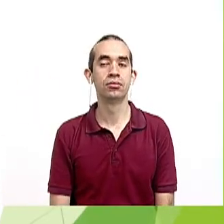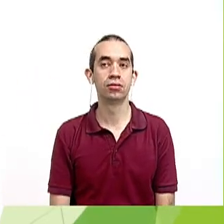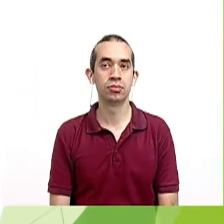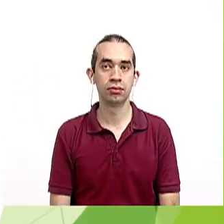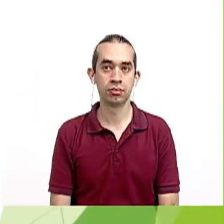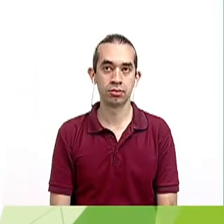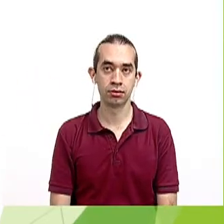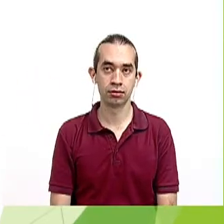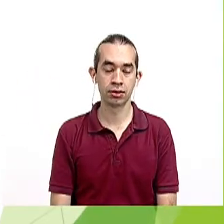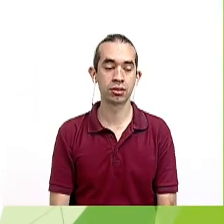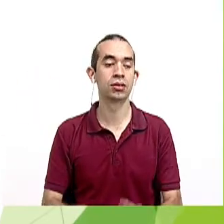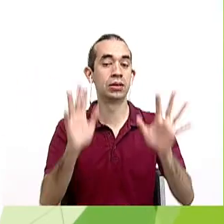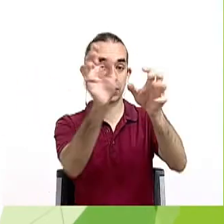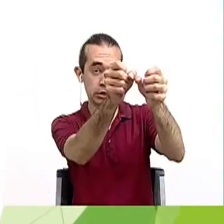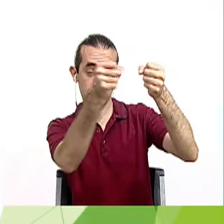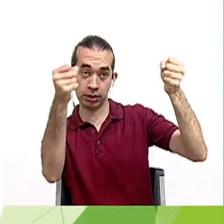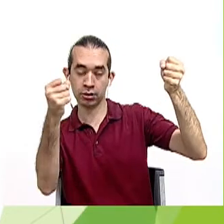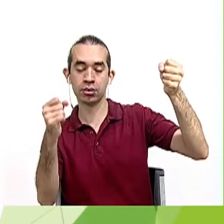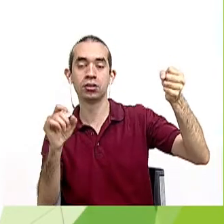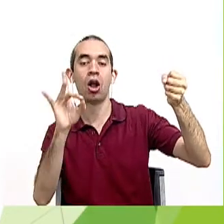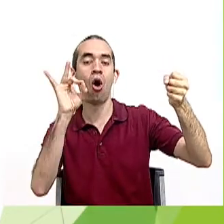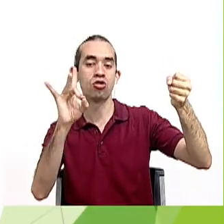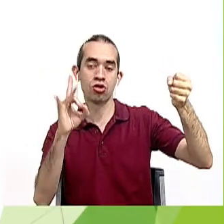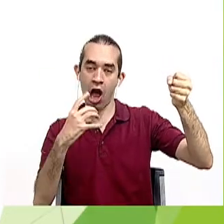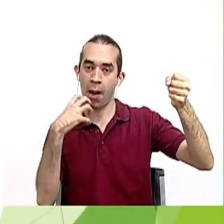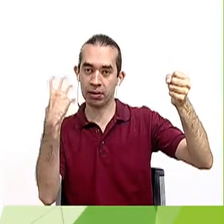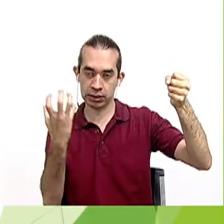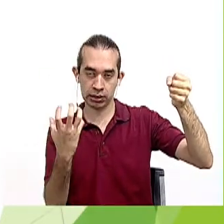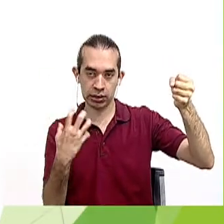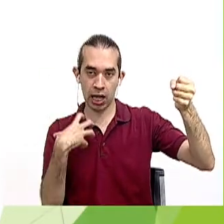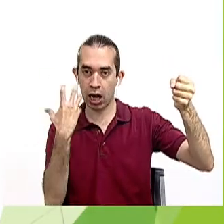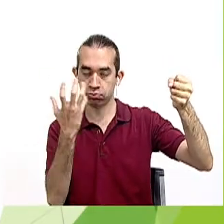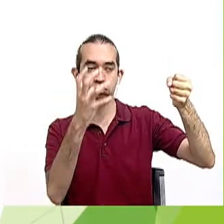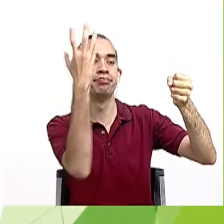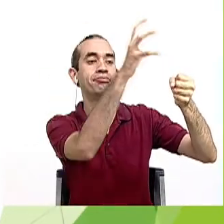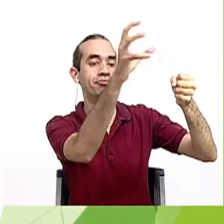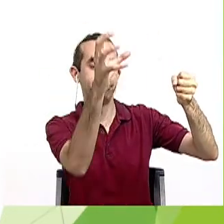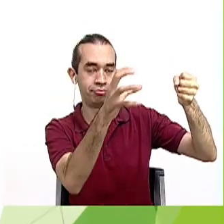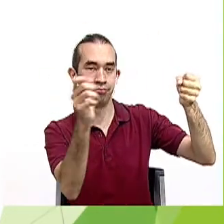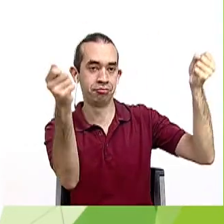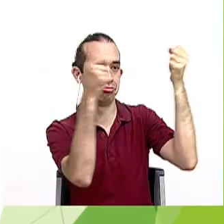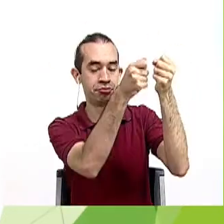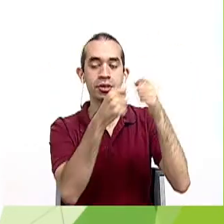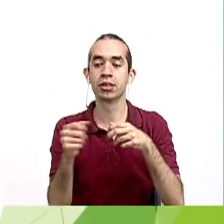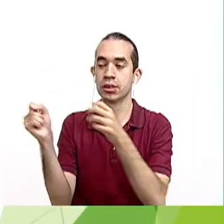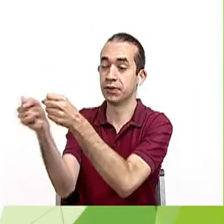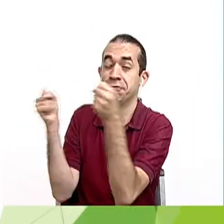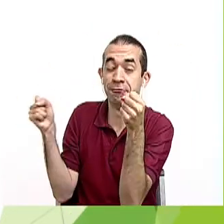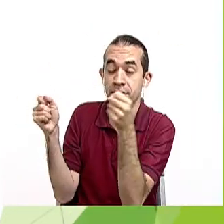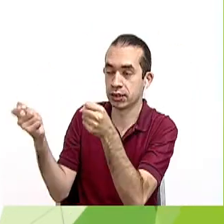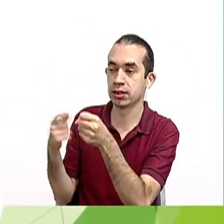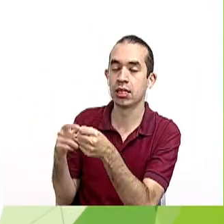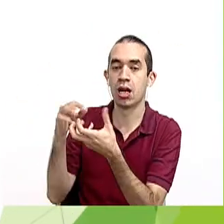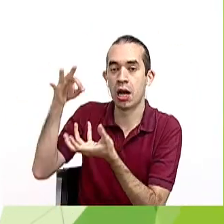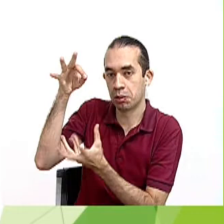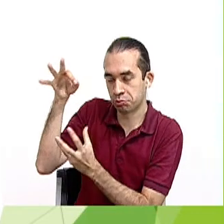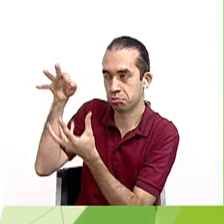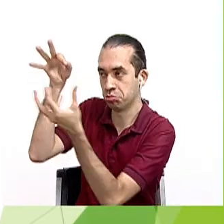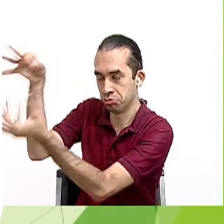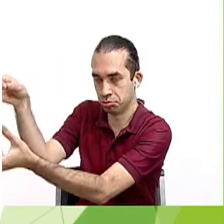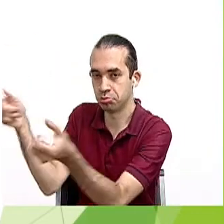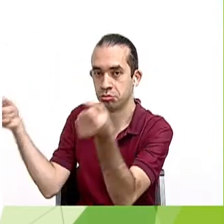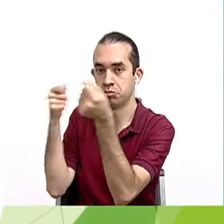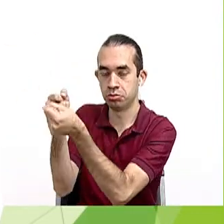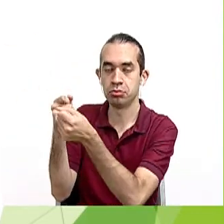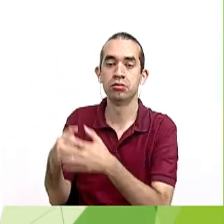apples in the cupboard and some grapes in the fridge. There is some water and some